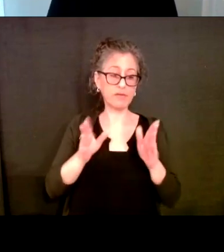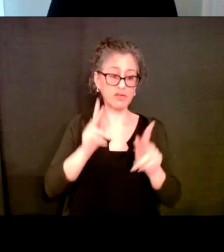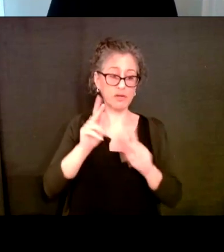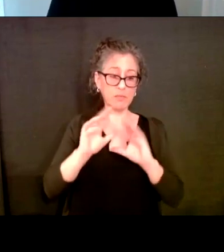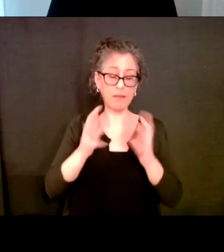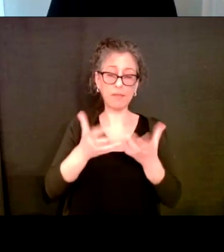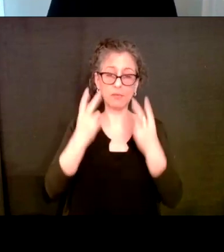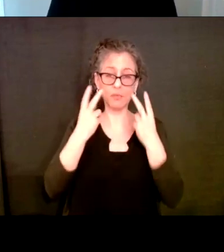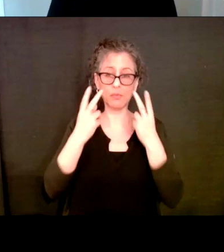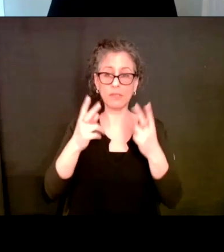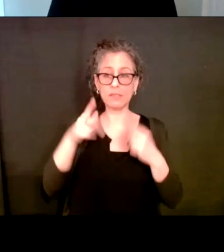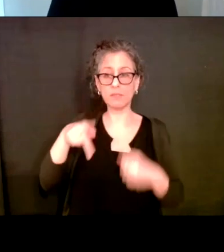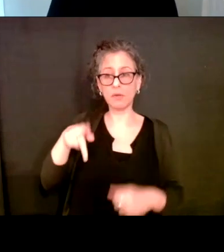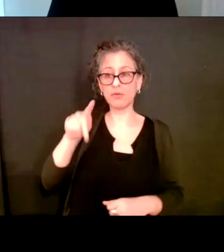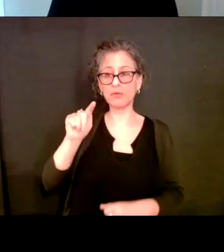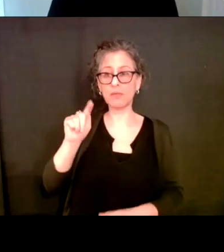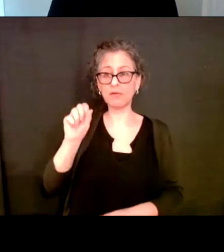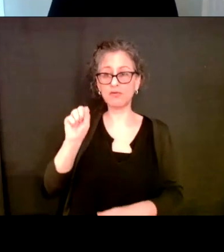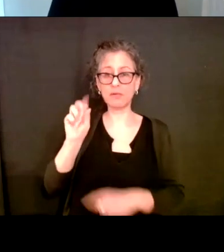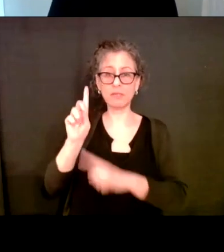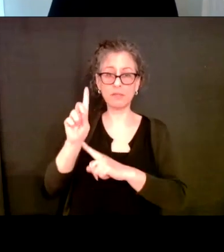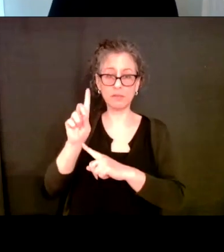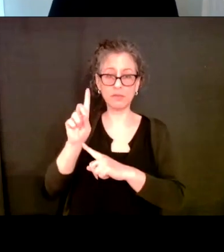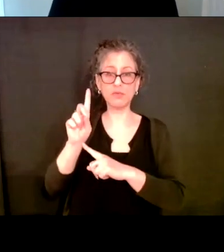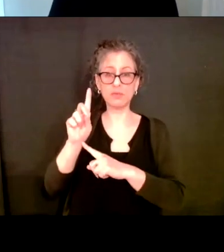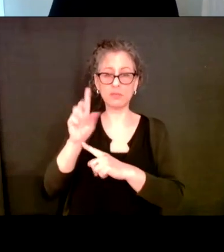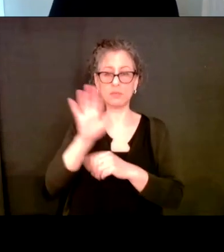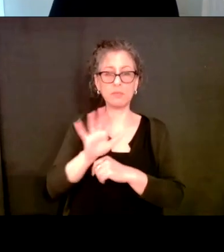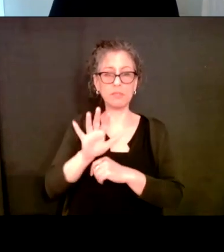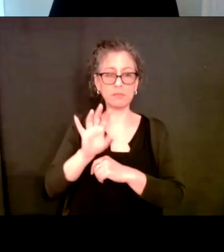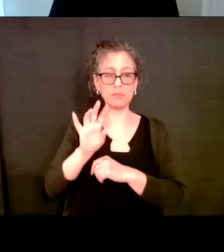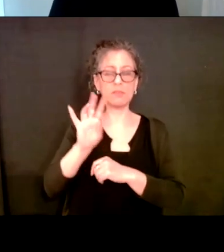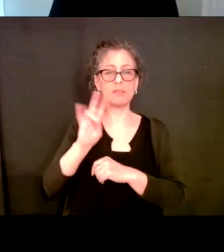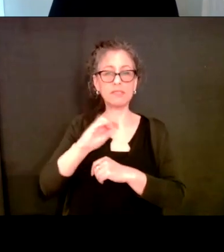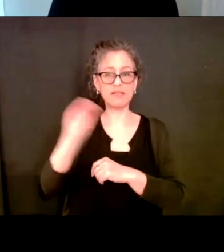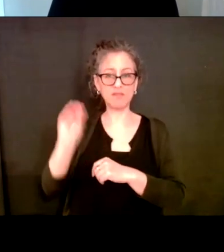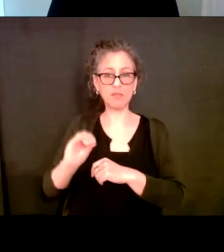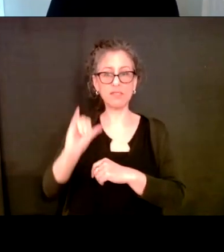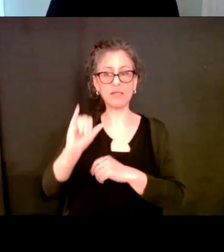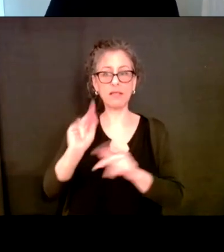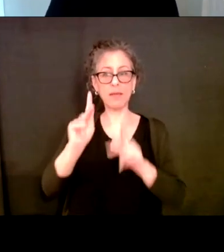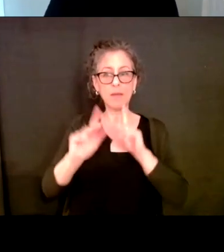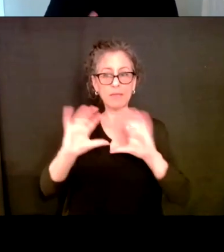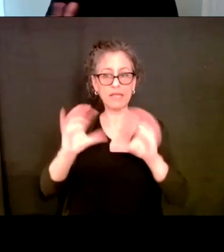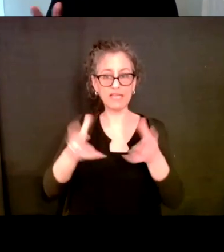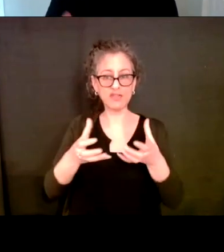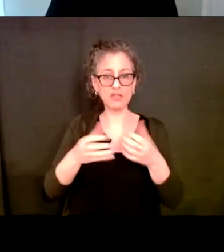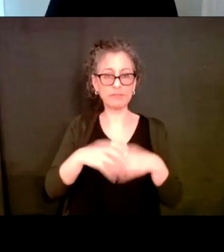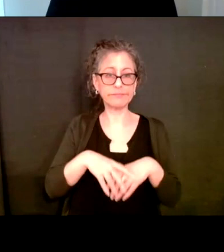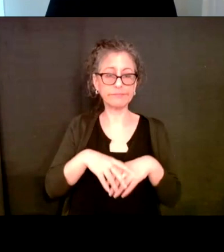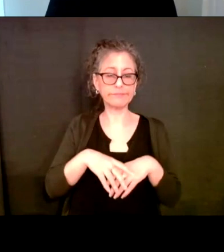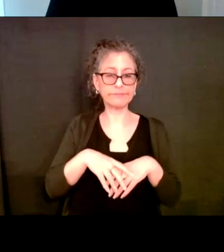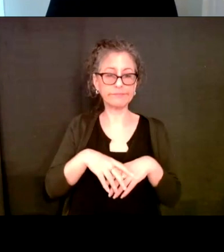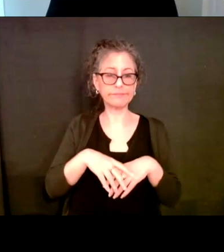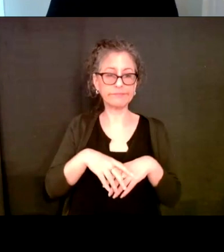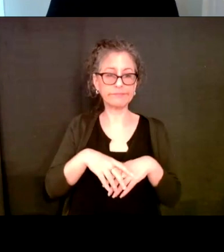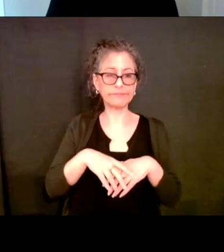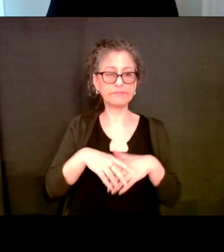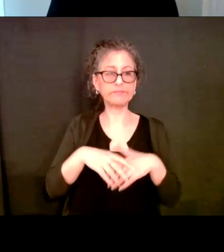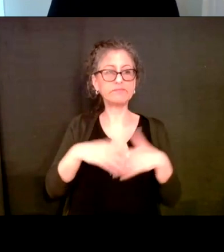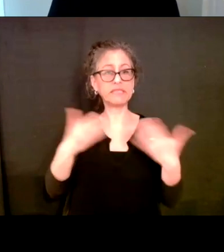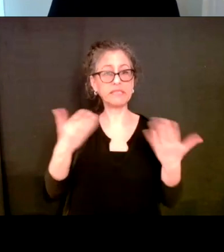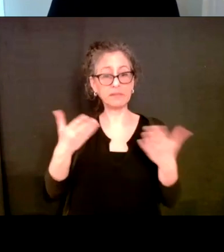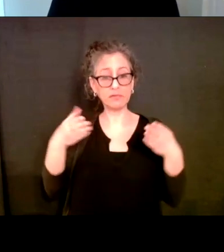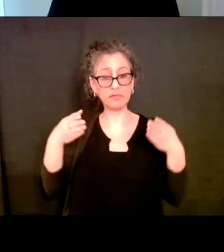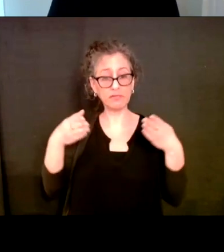see post-traumatic stress disorder about 7% of the population. But here, with studies focusing on